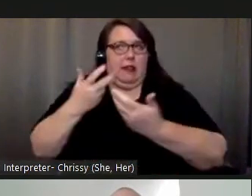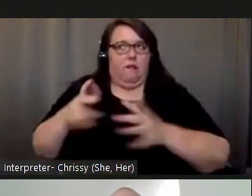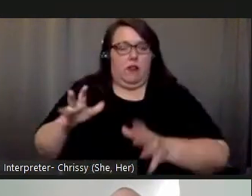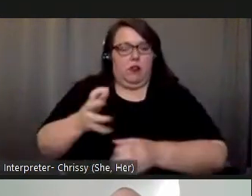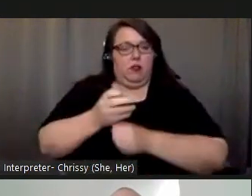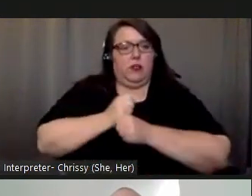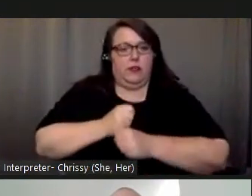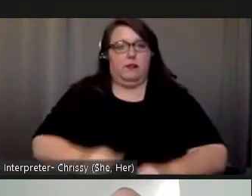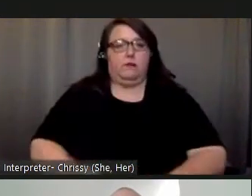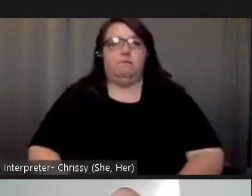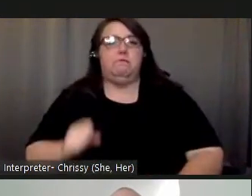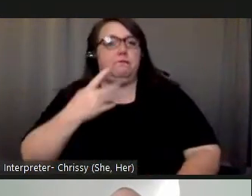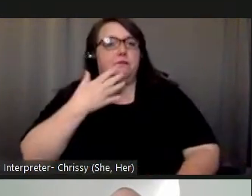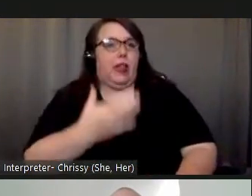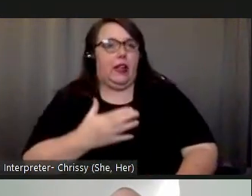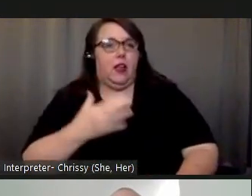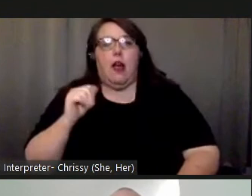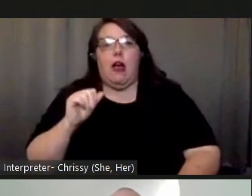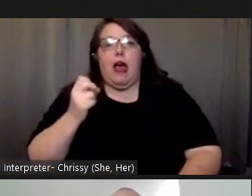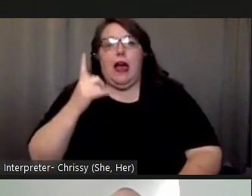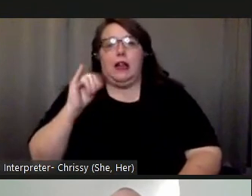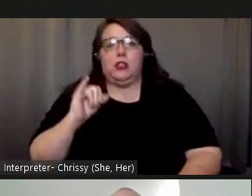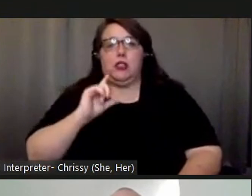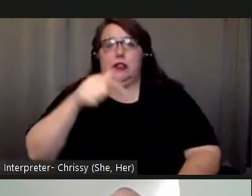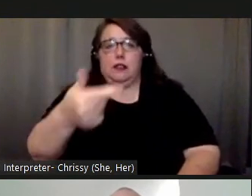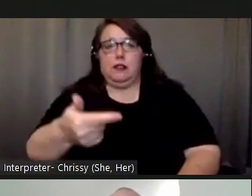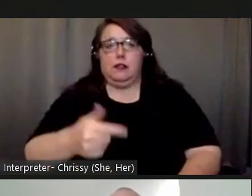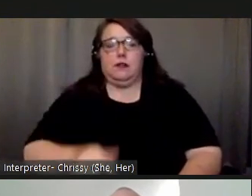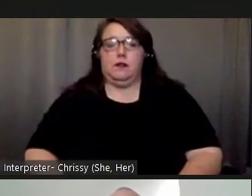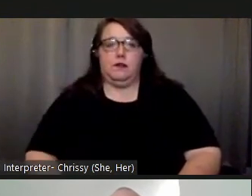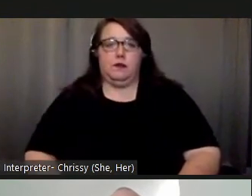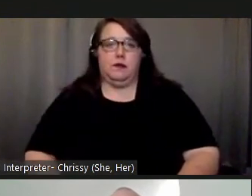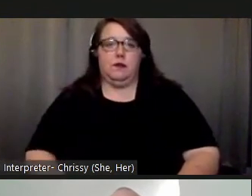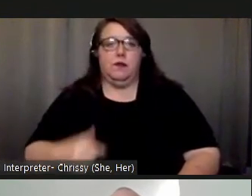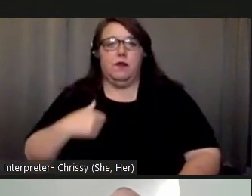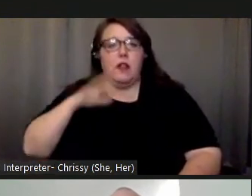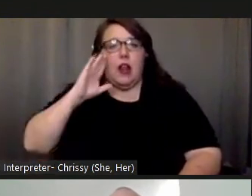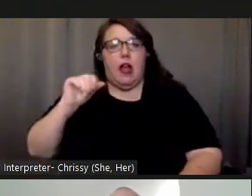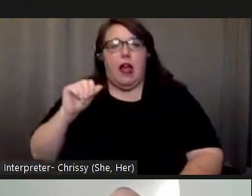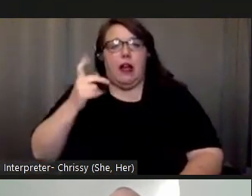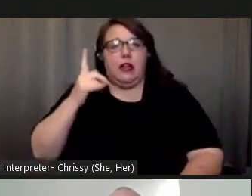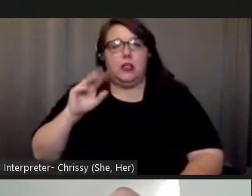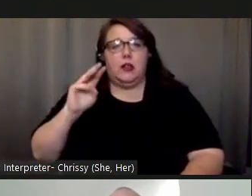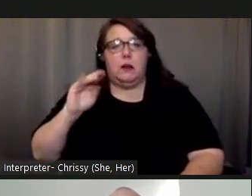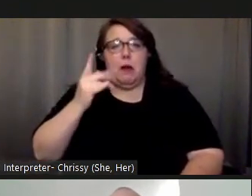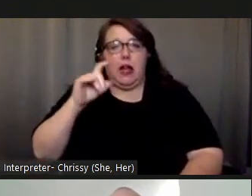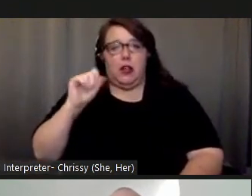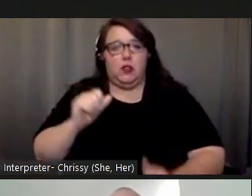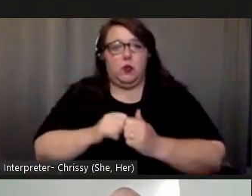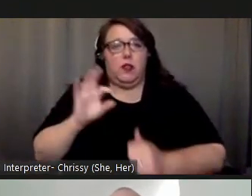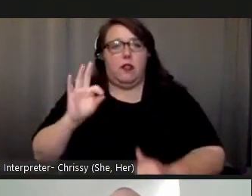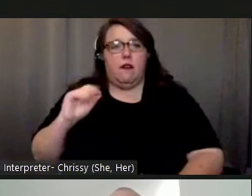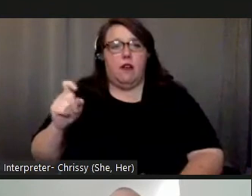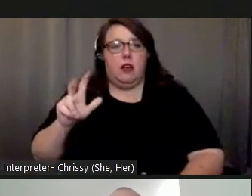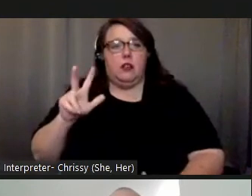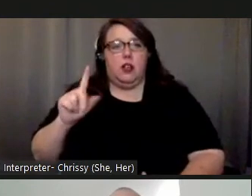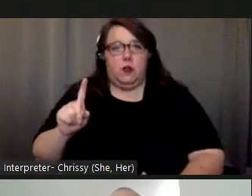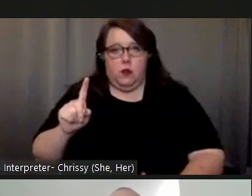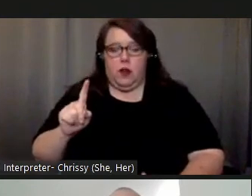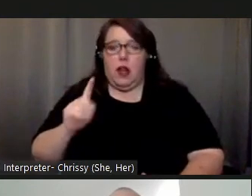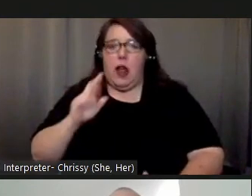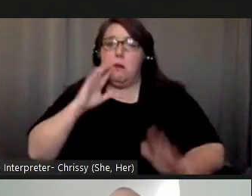Great, thank you. Ashley, I'm going to take it over to you. There, this is Ashley Michaels with Fox 31. I'm hoping you can